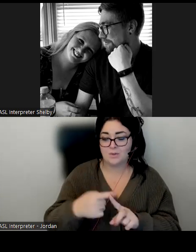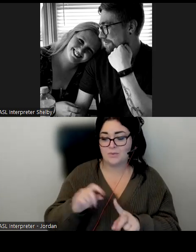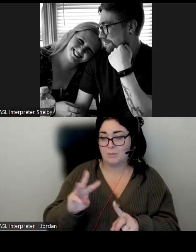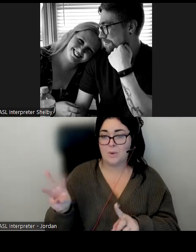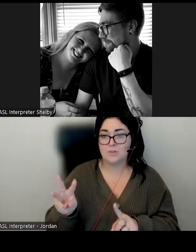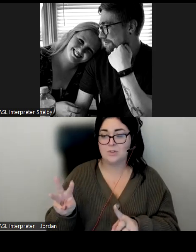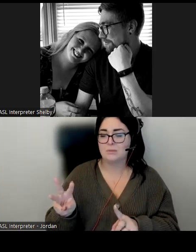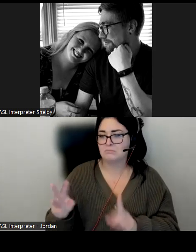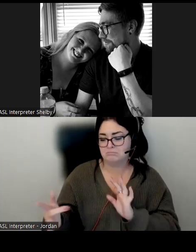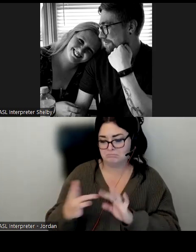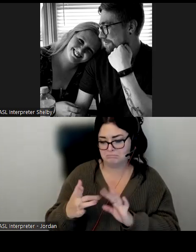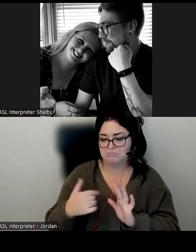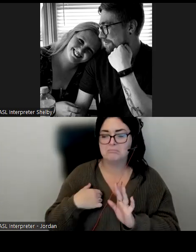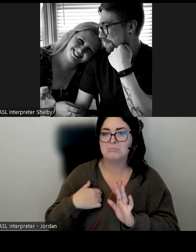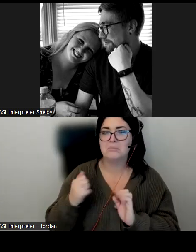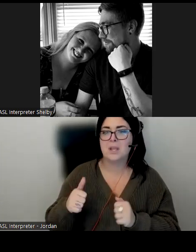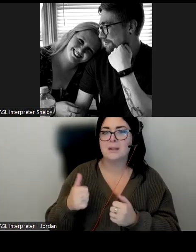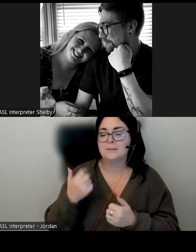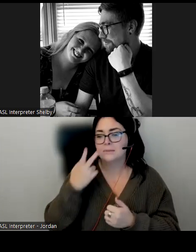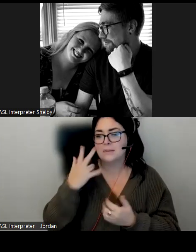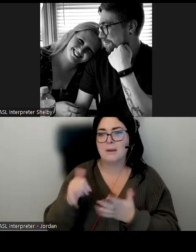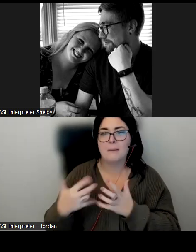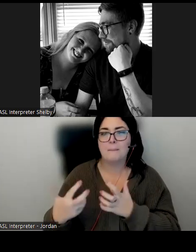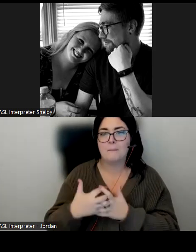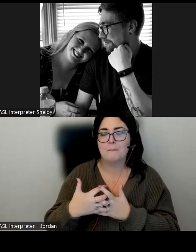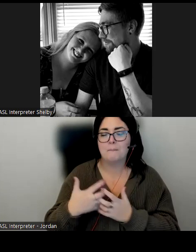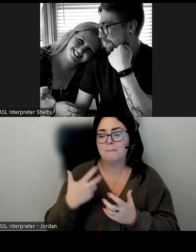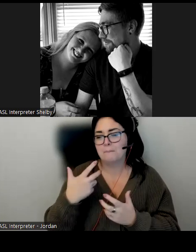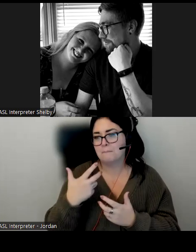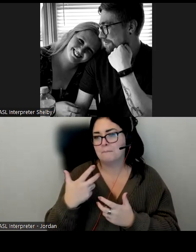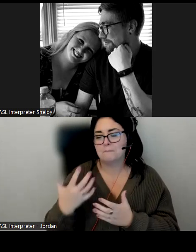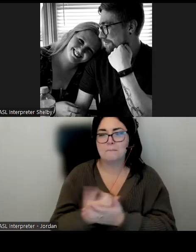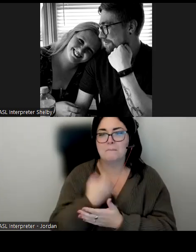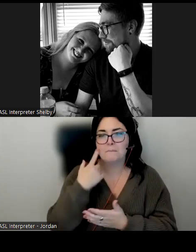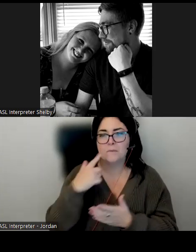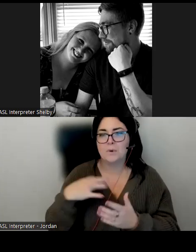can try and see how we can fit in if you have some interest in that area.